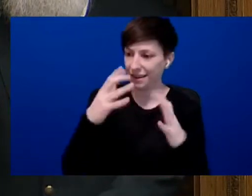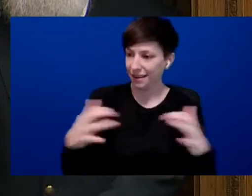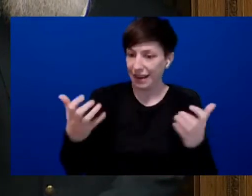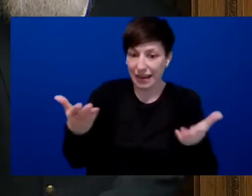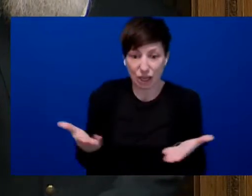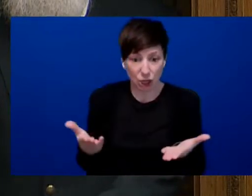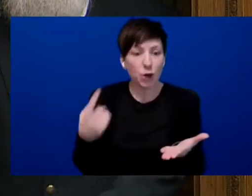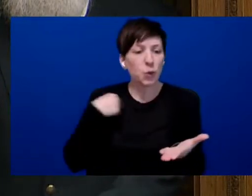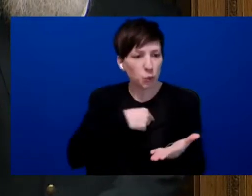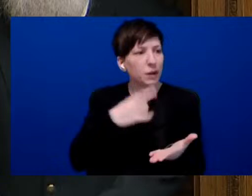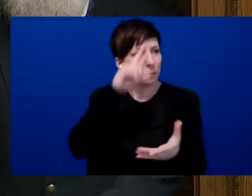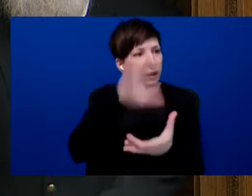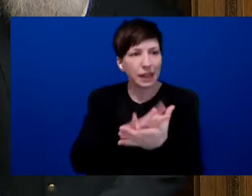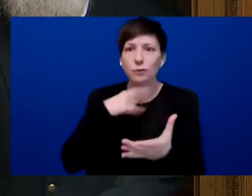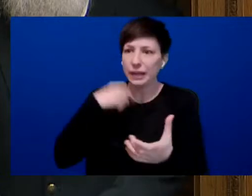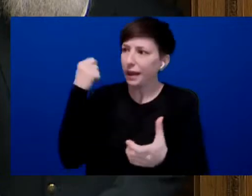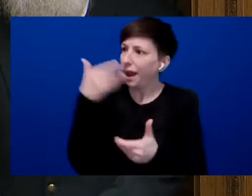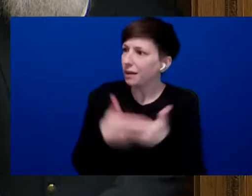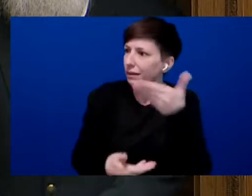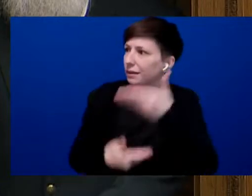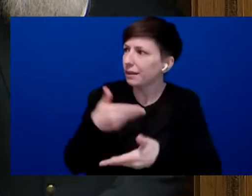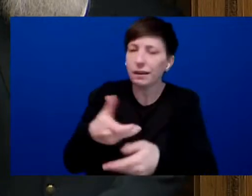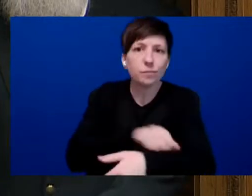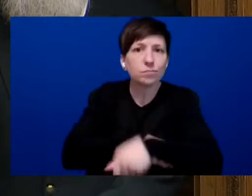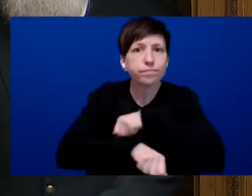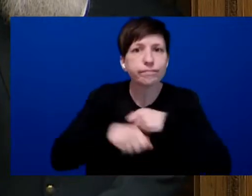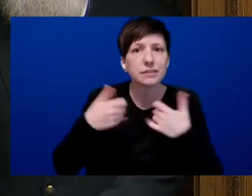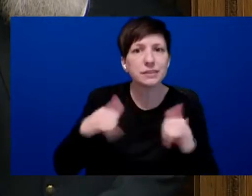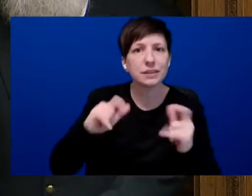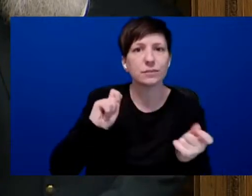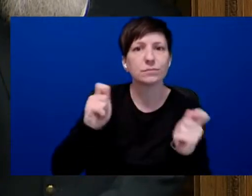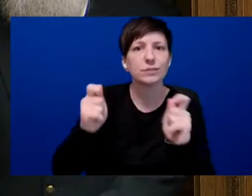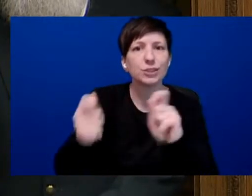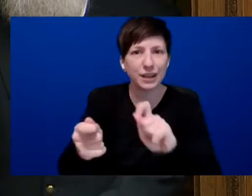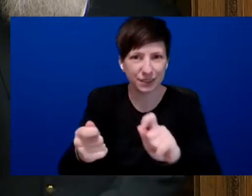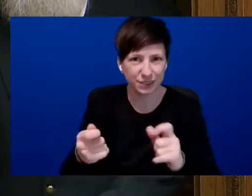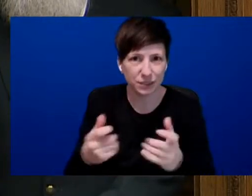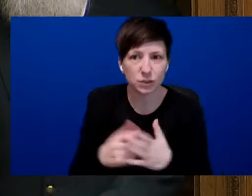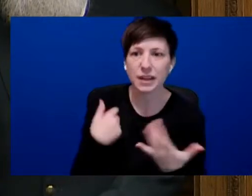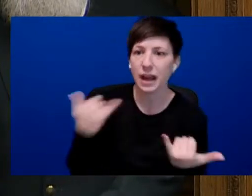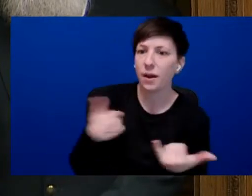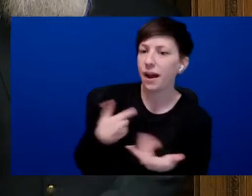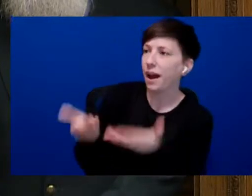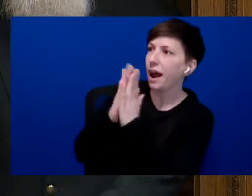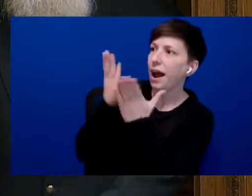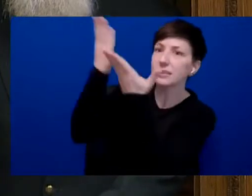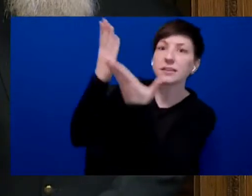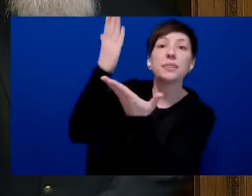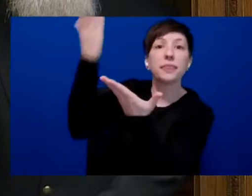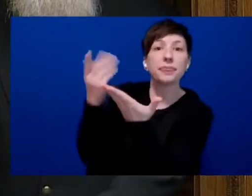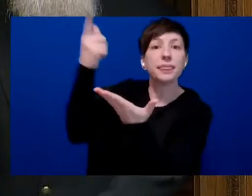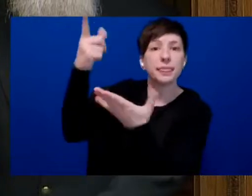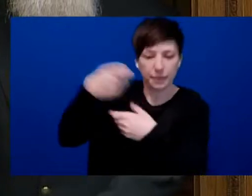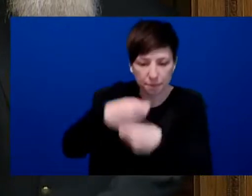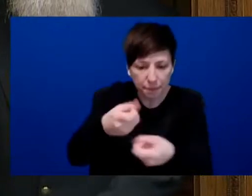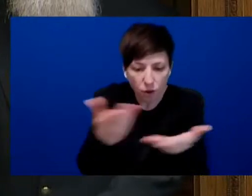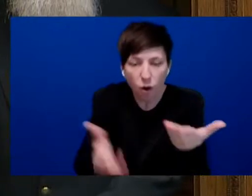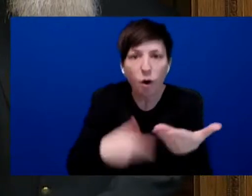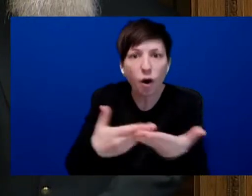of positive change. So I'm going to ask Makor Chaim, the source of life, in your